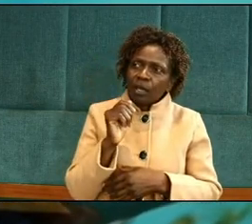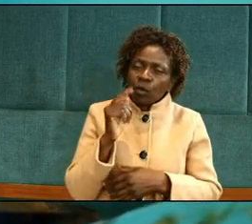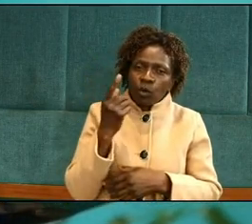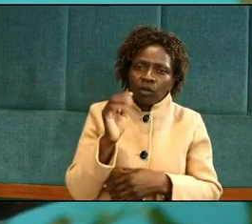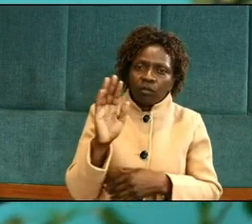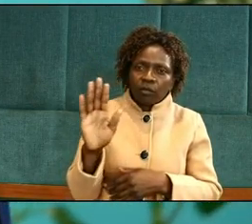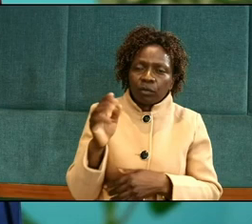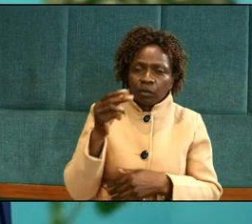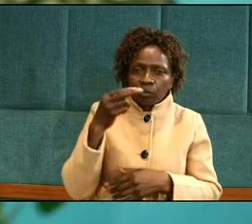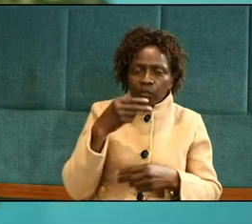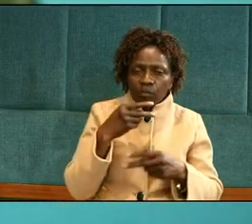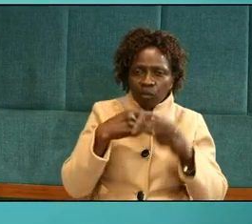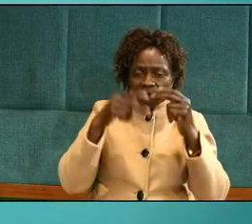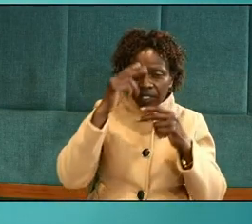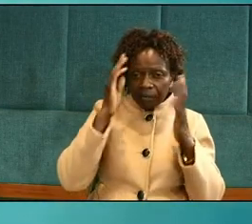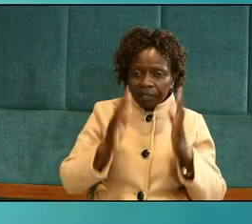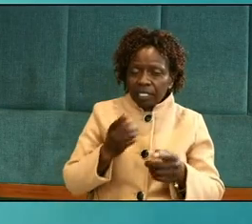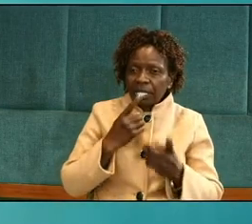one of our professors said,